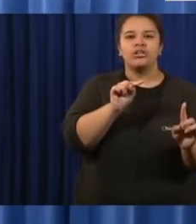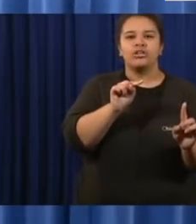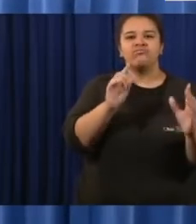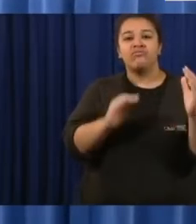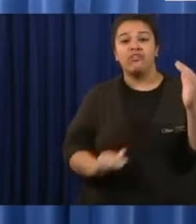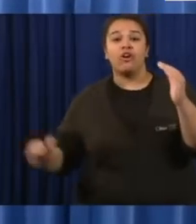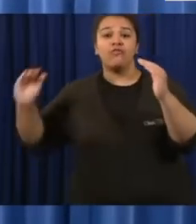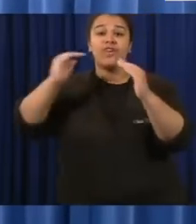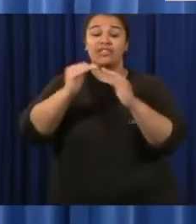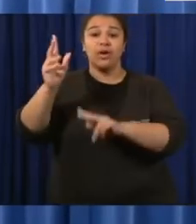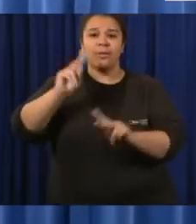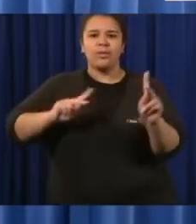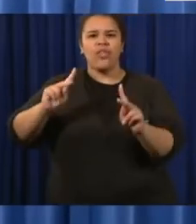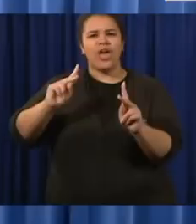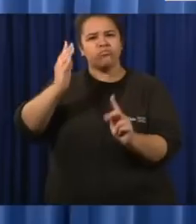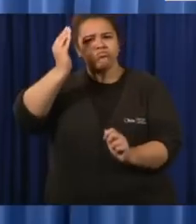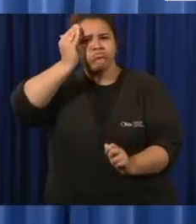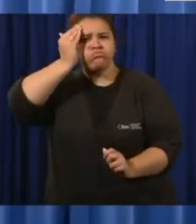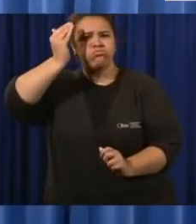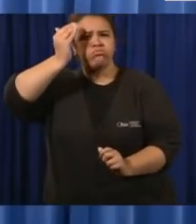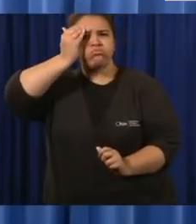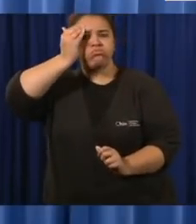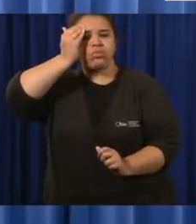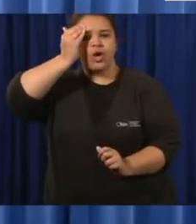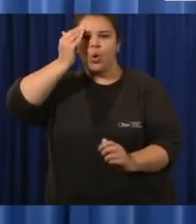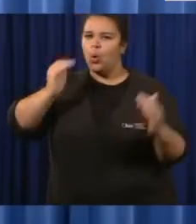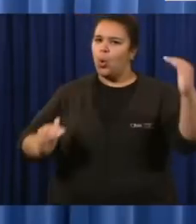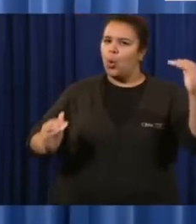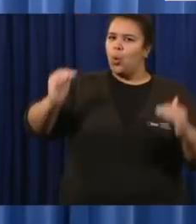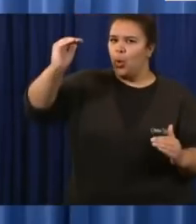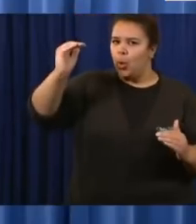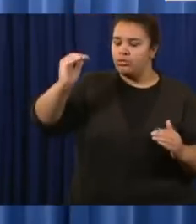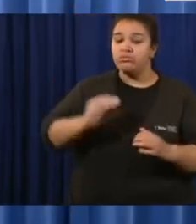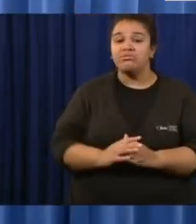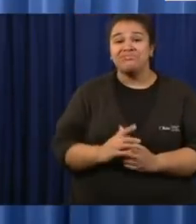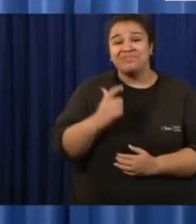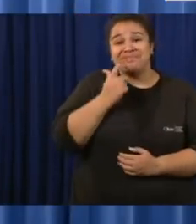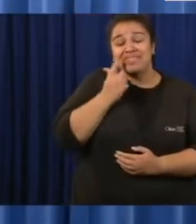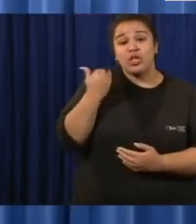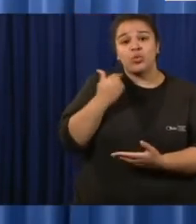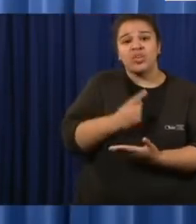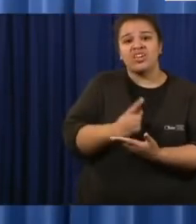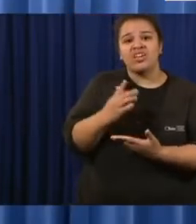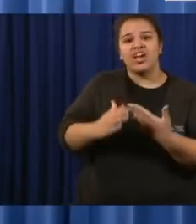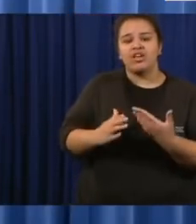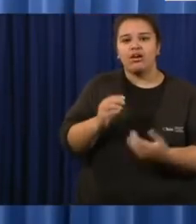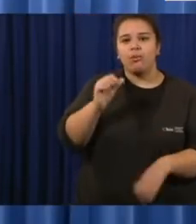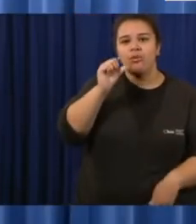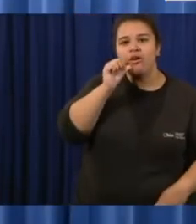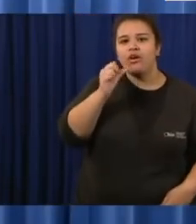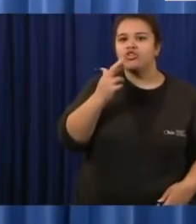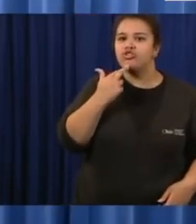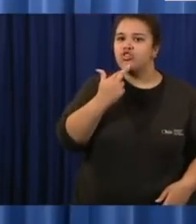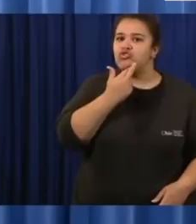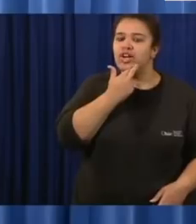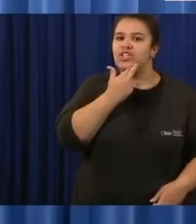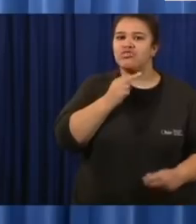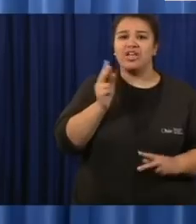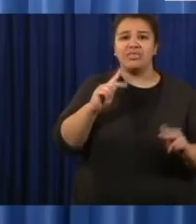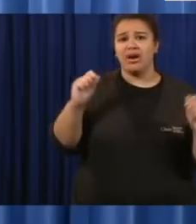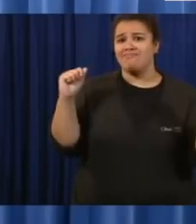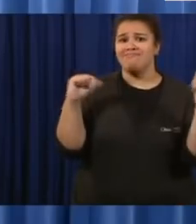people who have information willfully ignoring it. My question is either for the governor or lieutenant governor, is there